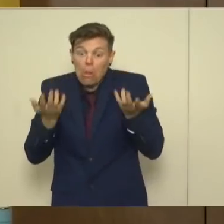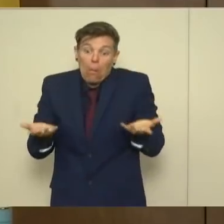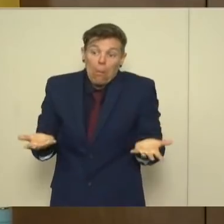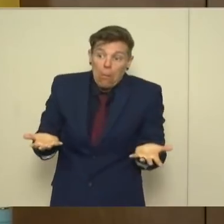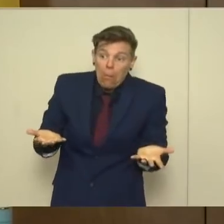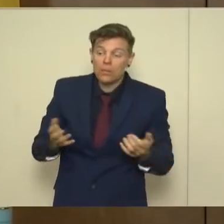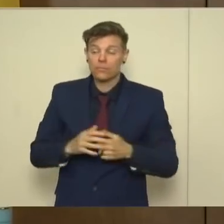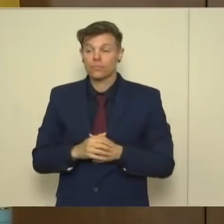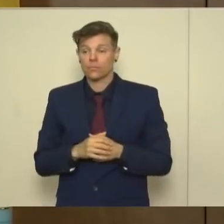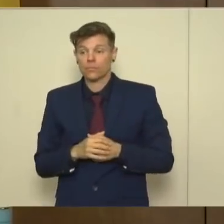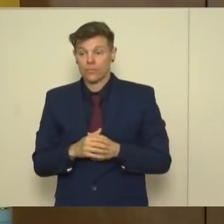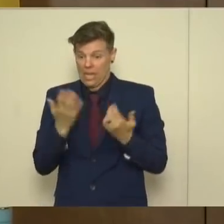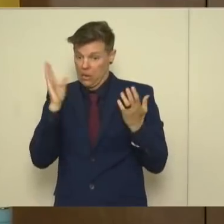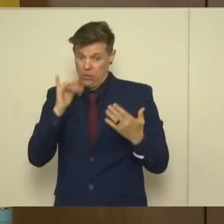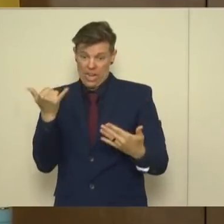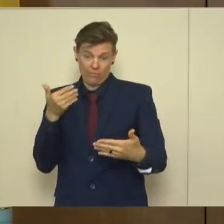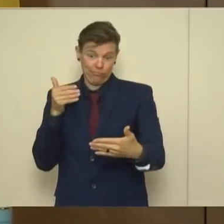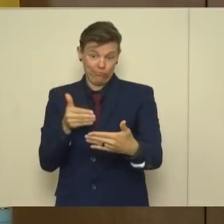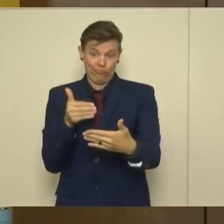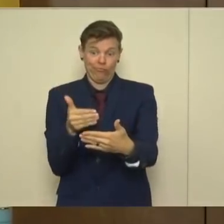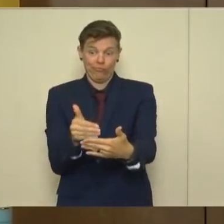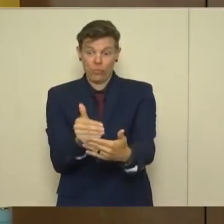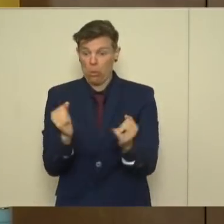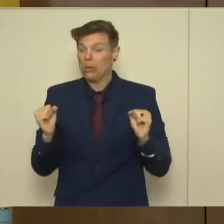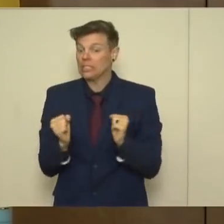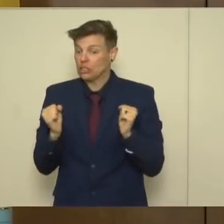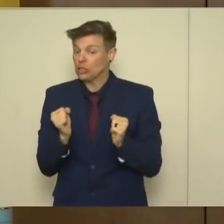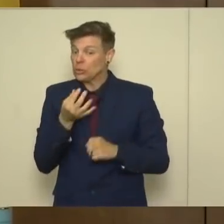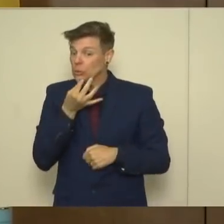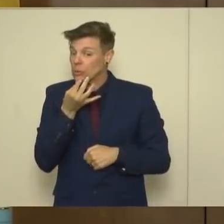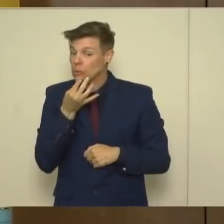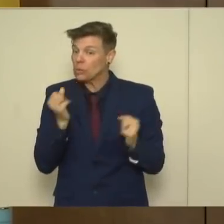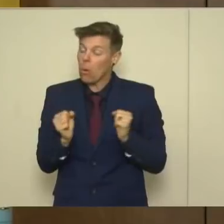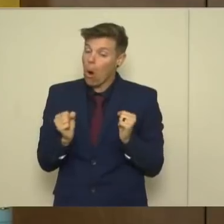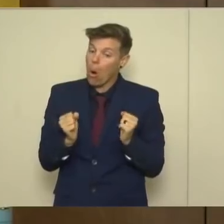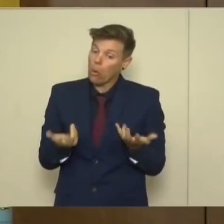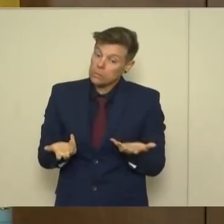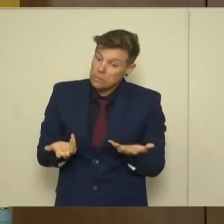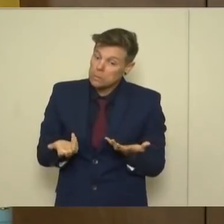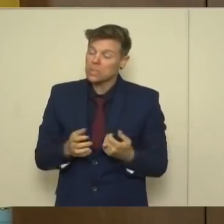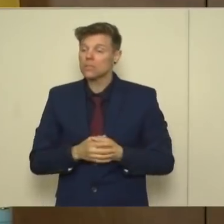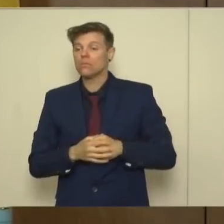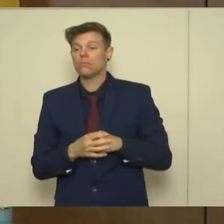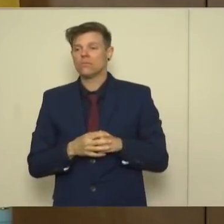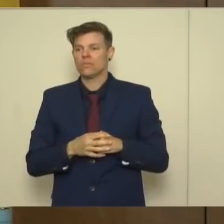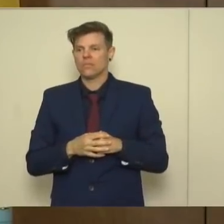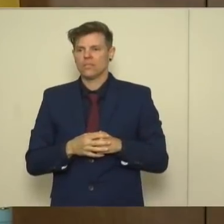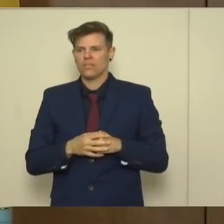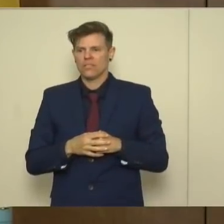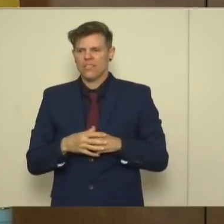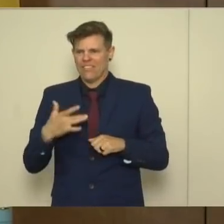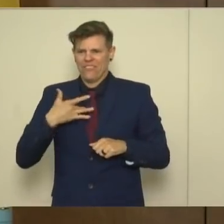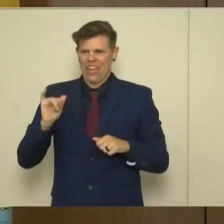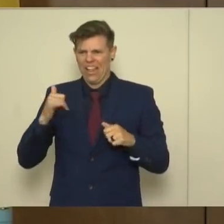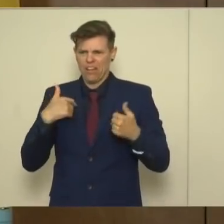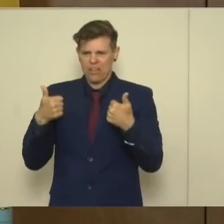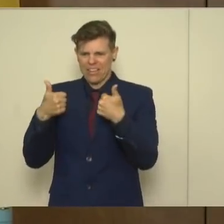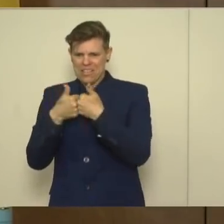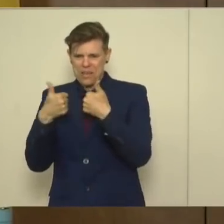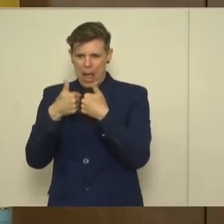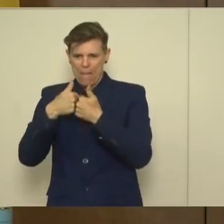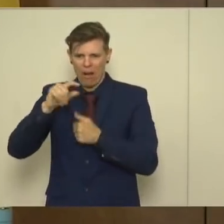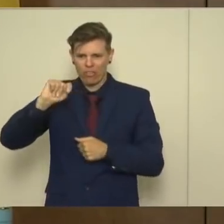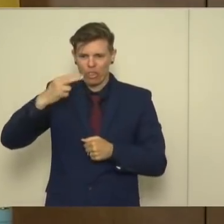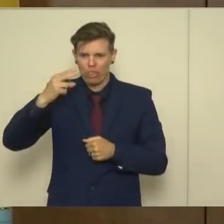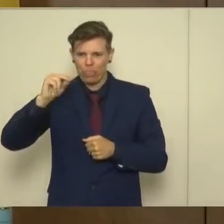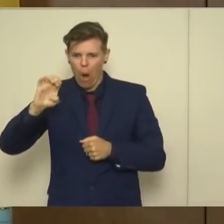closer to real winter, I feel like we're talking in Game of Thrones kind of